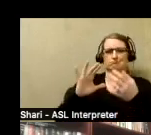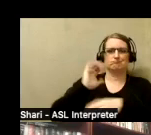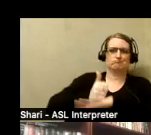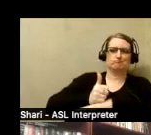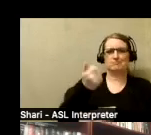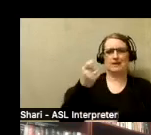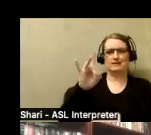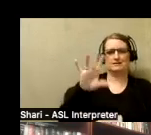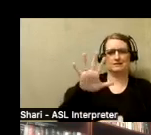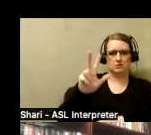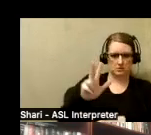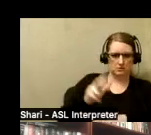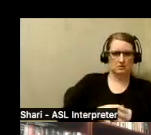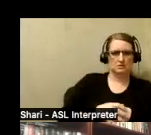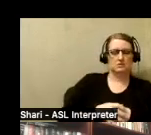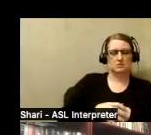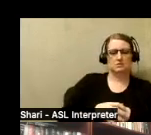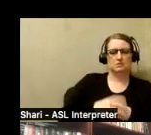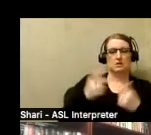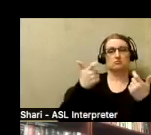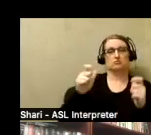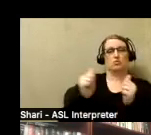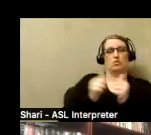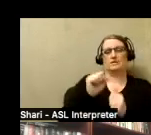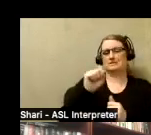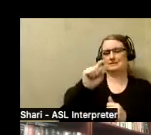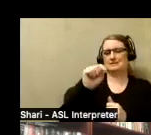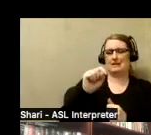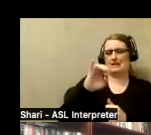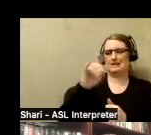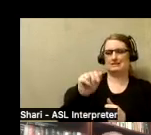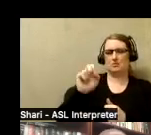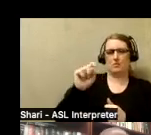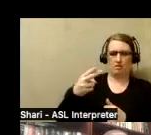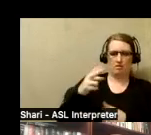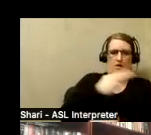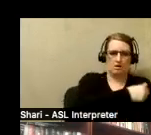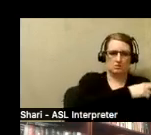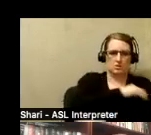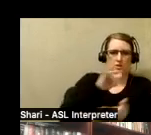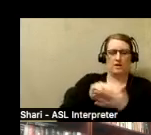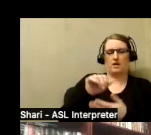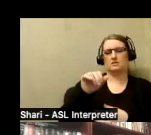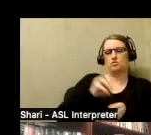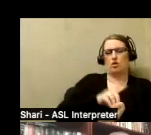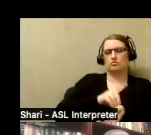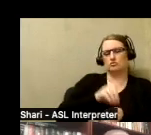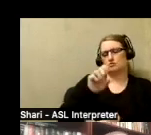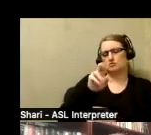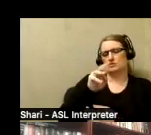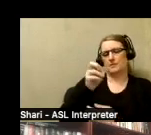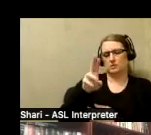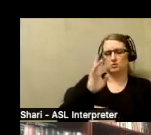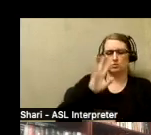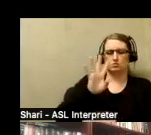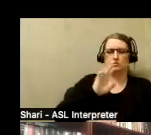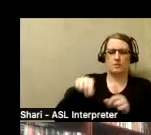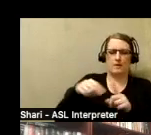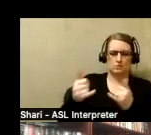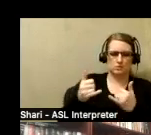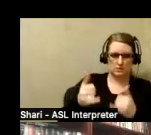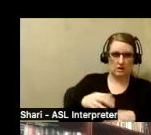basically contemporaneously with the St. Elizabeth's Hospital that Dr. Summers is going to talk about today. And also on the right is